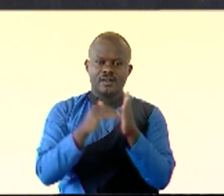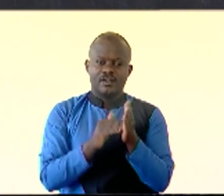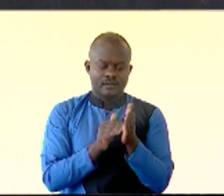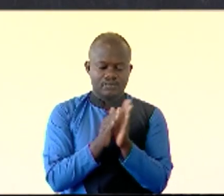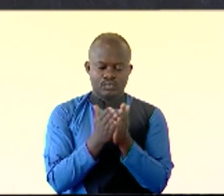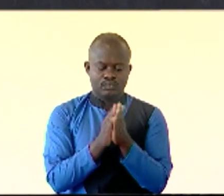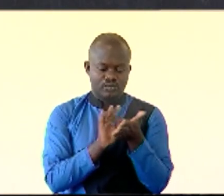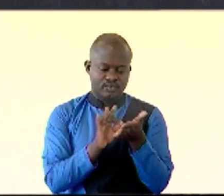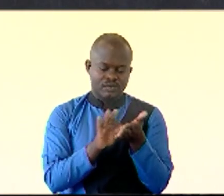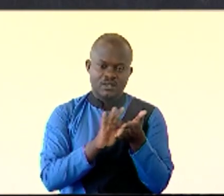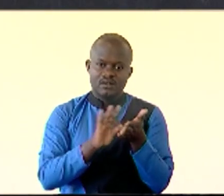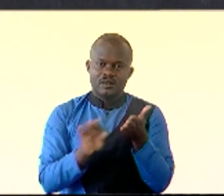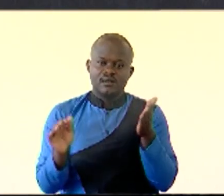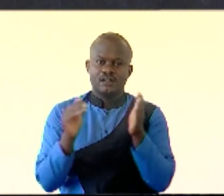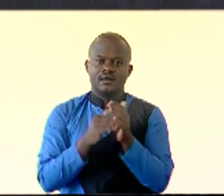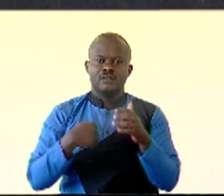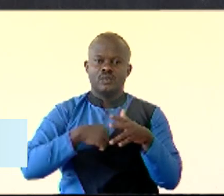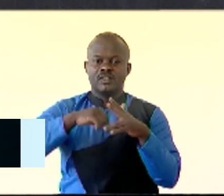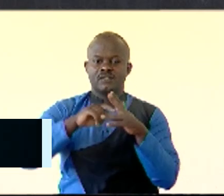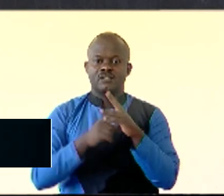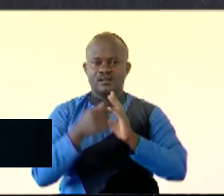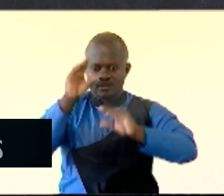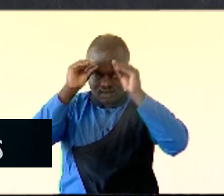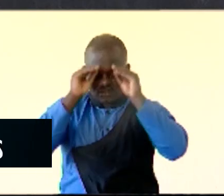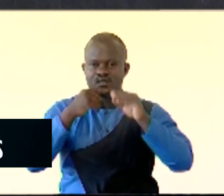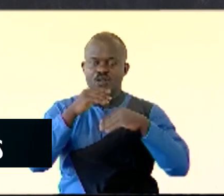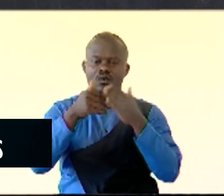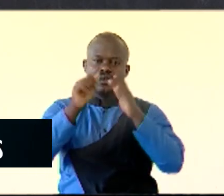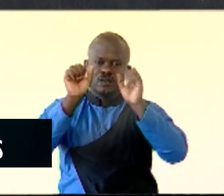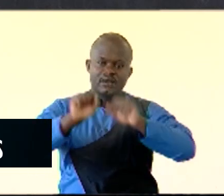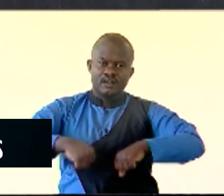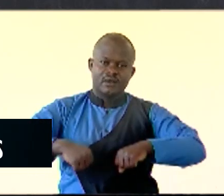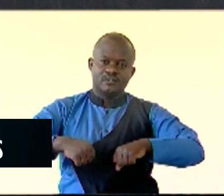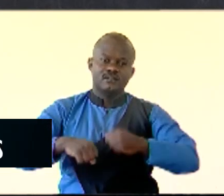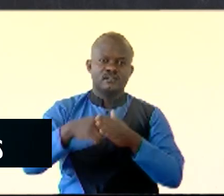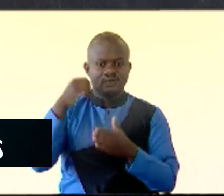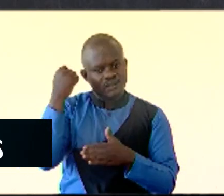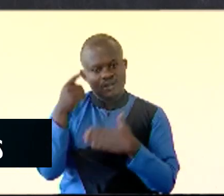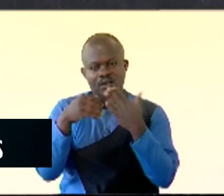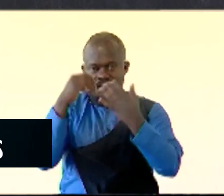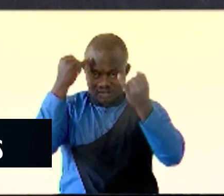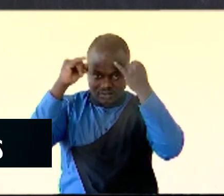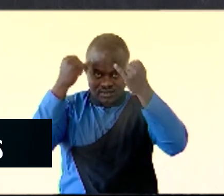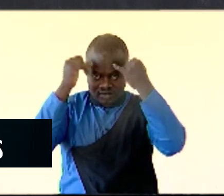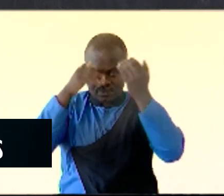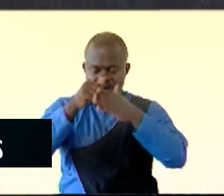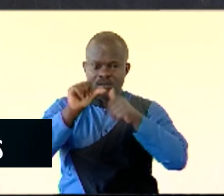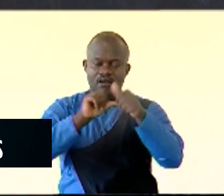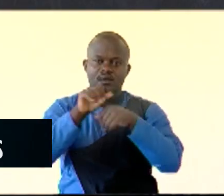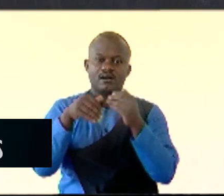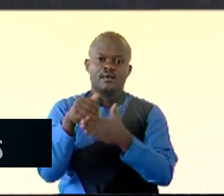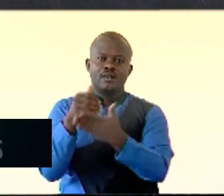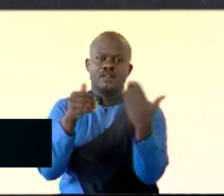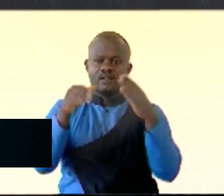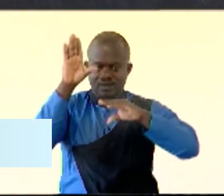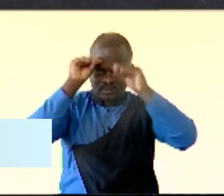notebook, and we start our lesson, and so that we can note some important concepts and even ideas concerning about that lesson